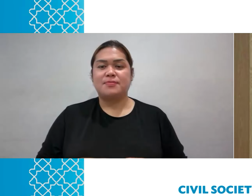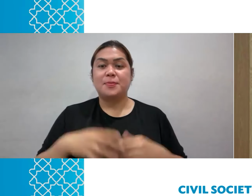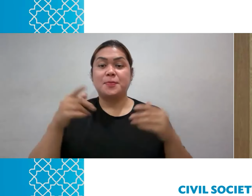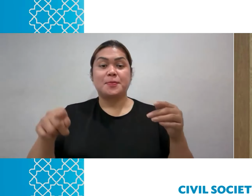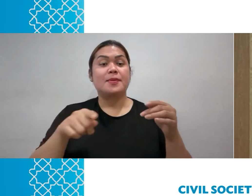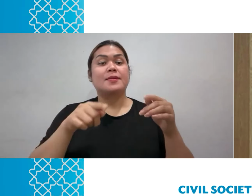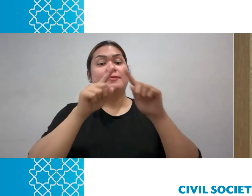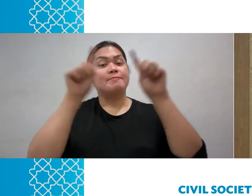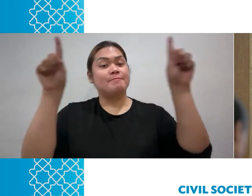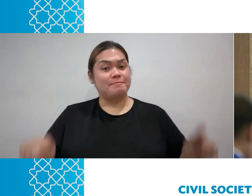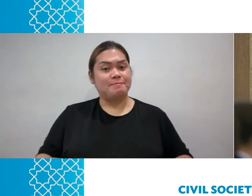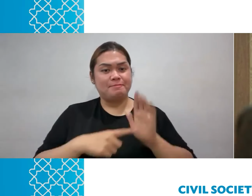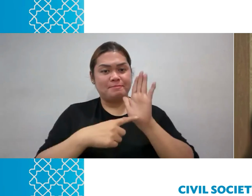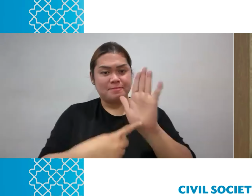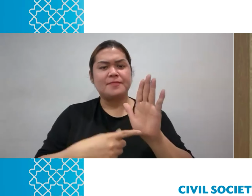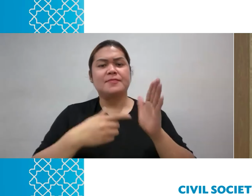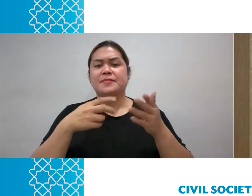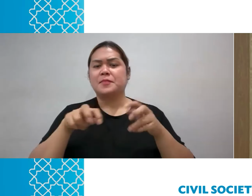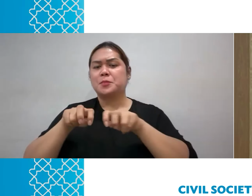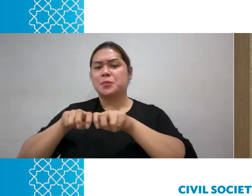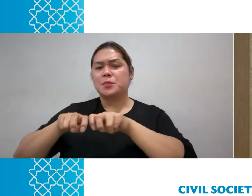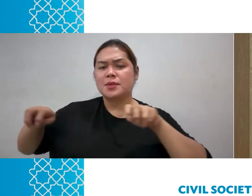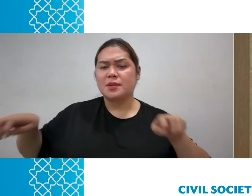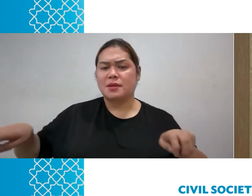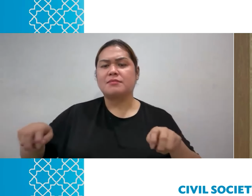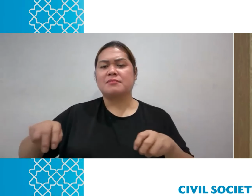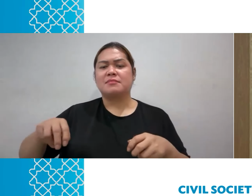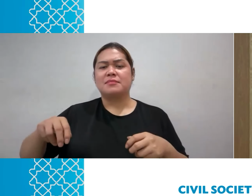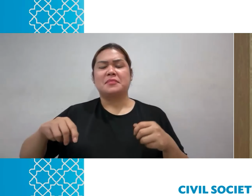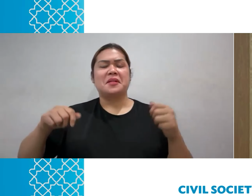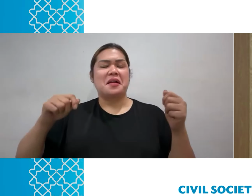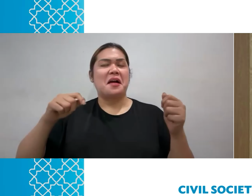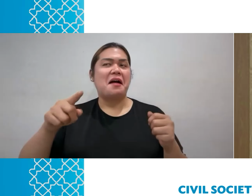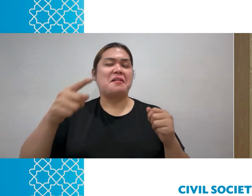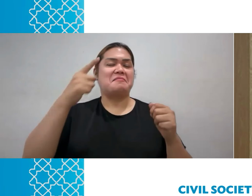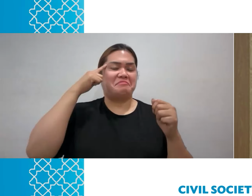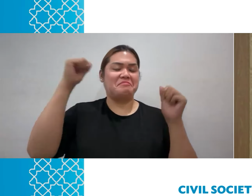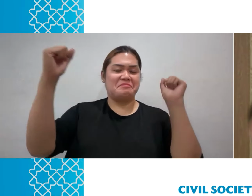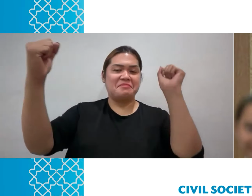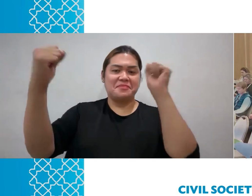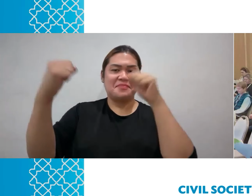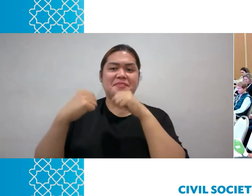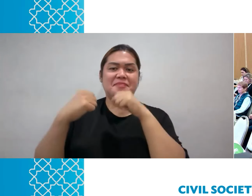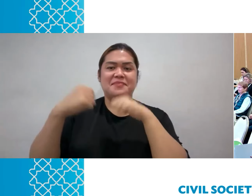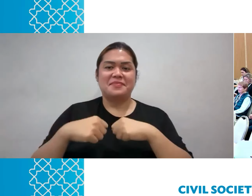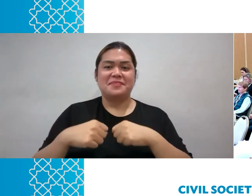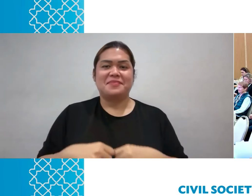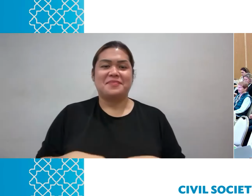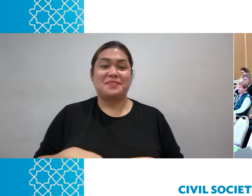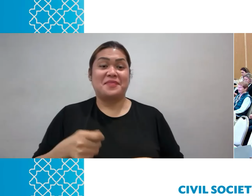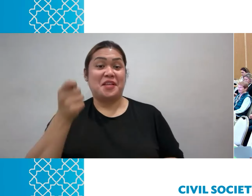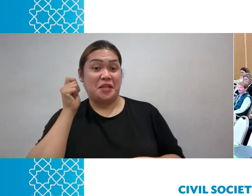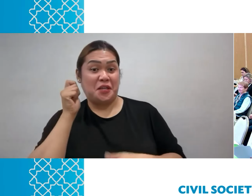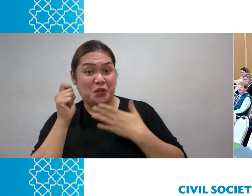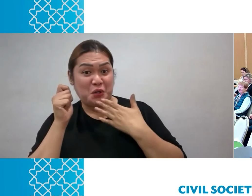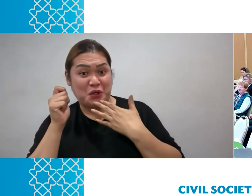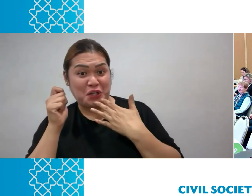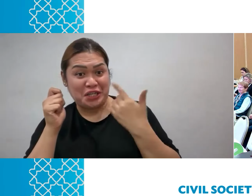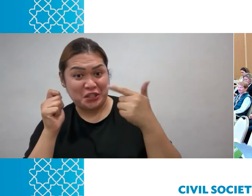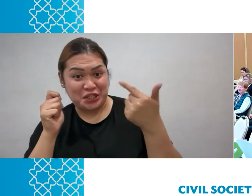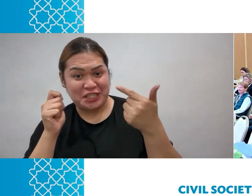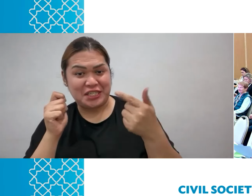from the panelists, and you really, really agree, I would like you to hold up your green sign. If you hear